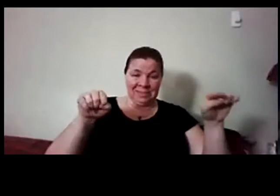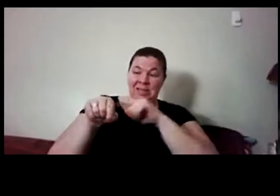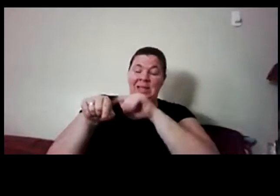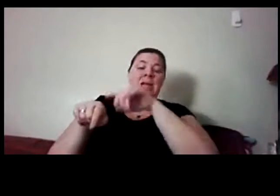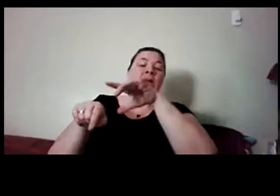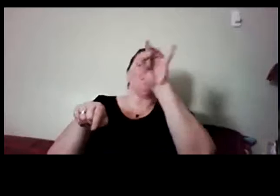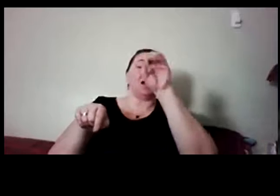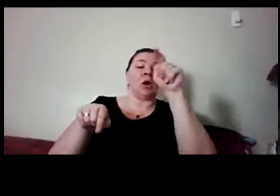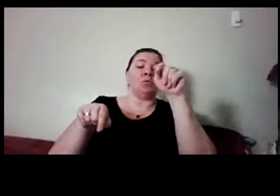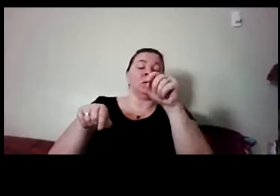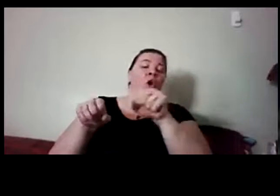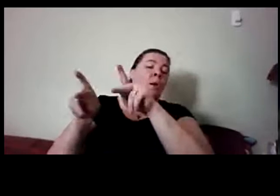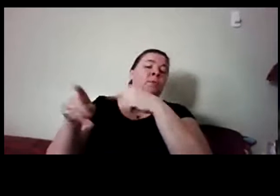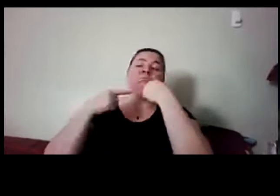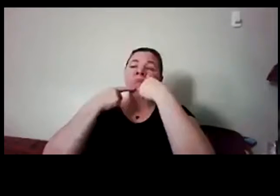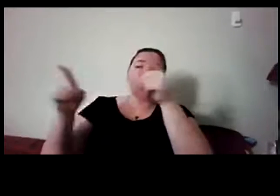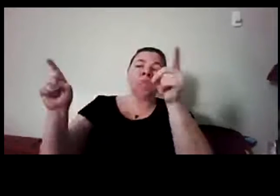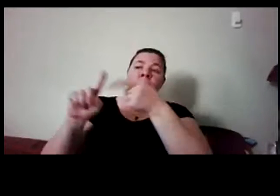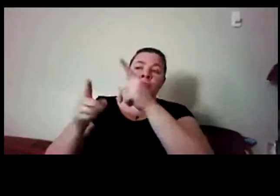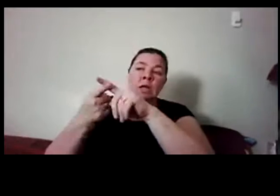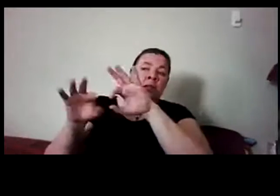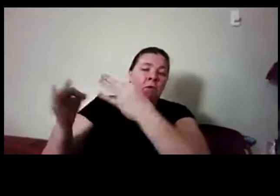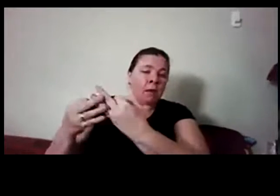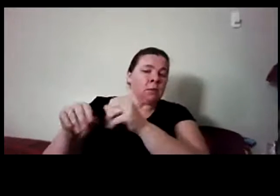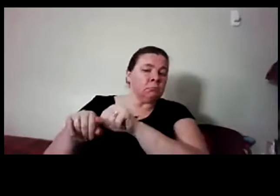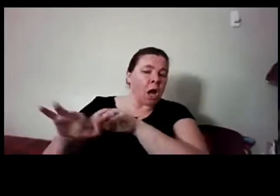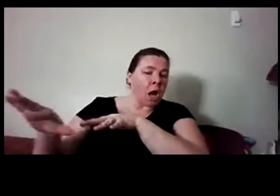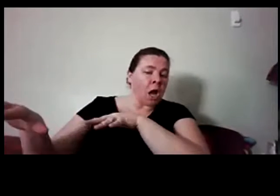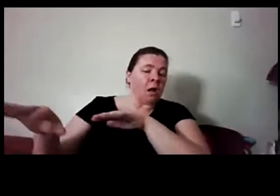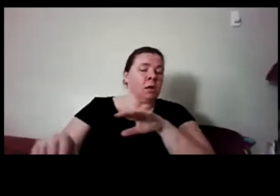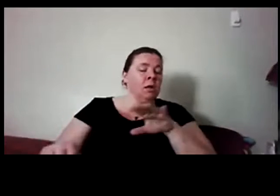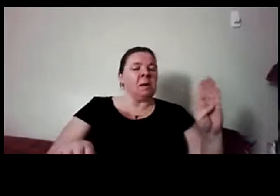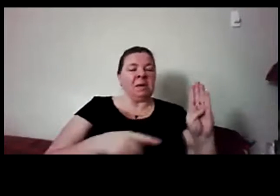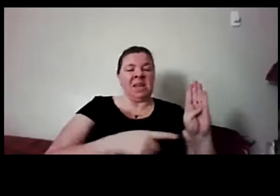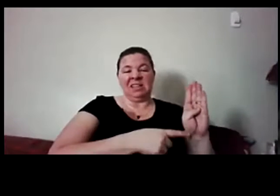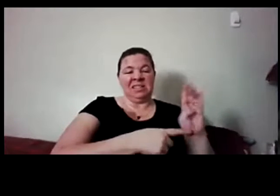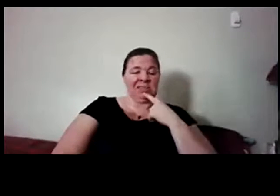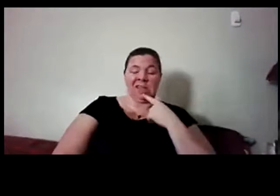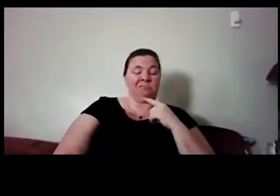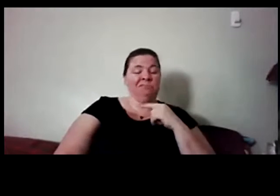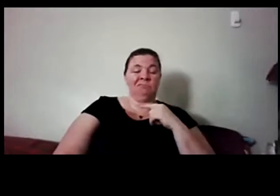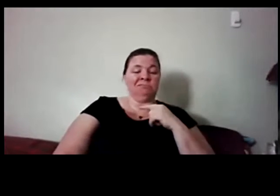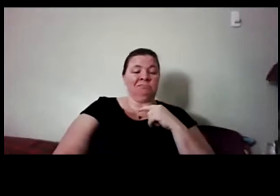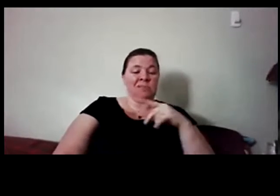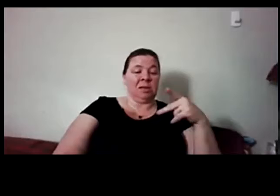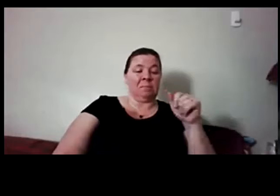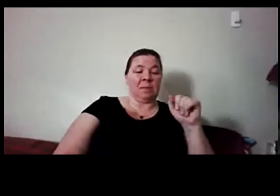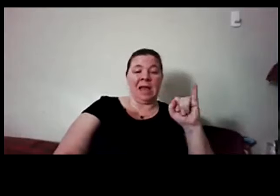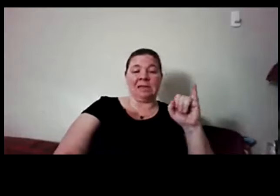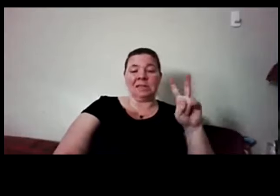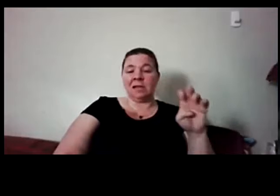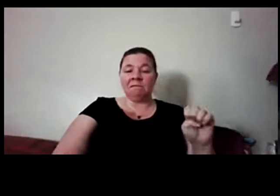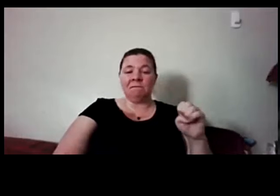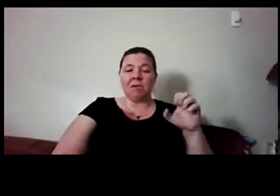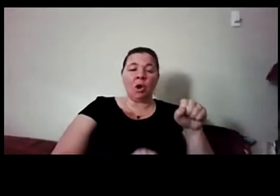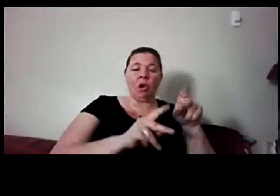opportunity and decides to tell all his family and friends. Founder B says, Mr. Charles told me it's a passive opportunity. I am going